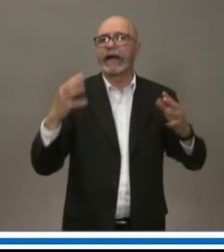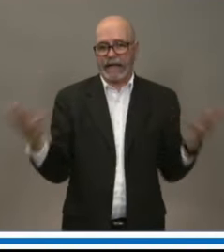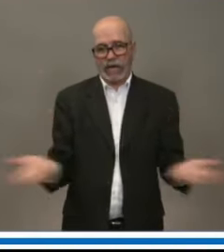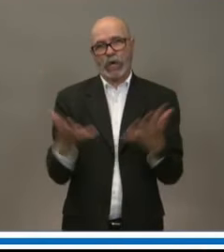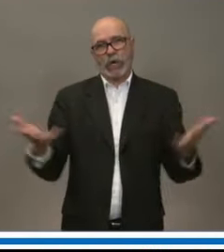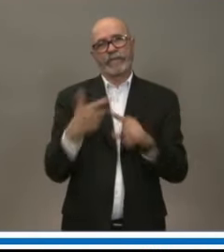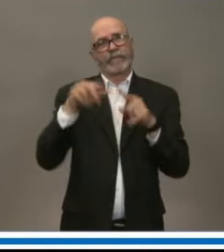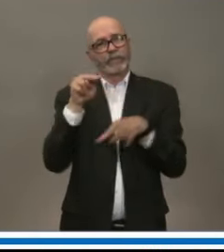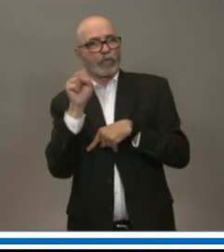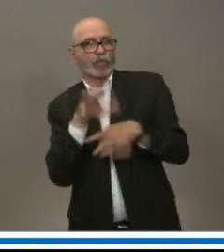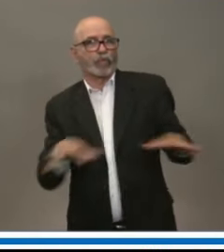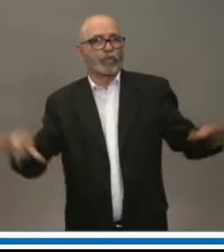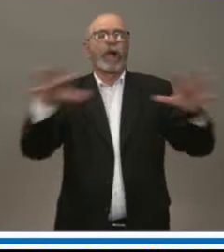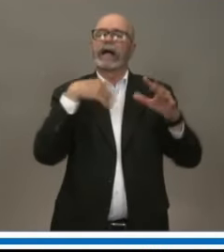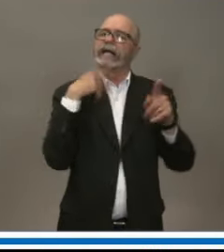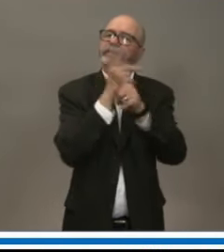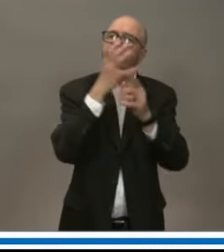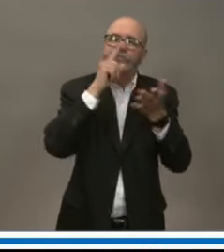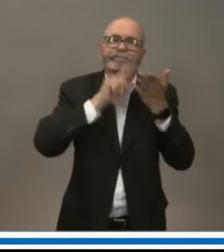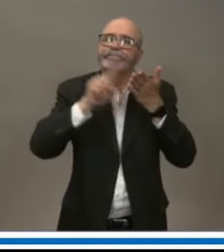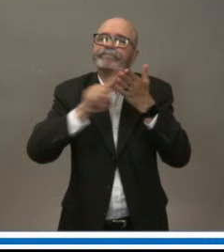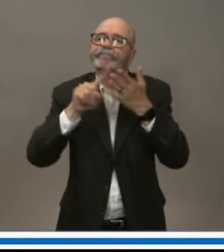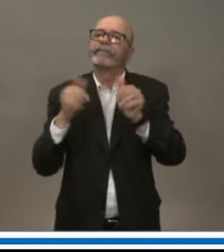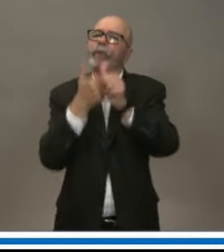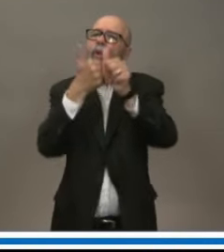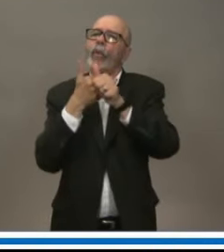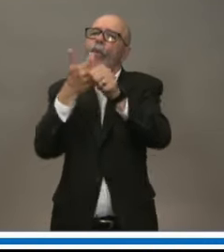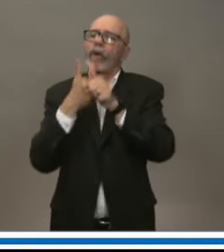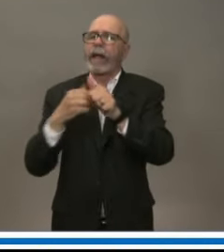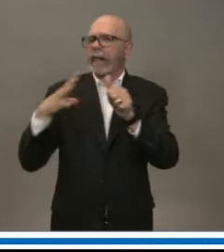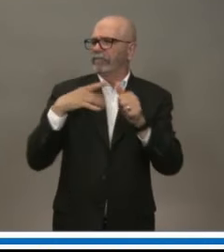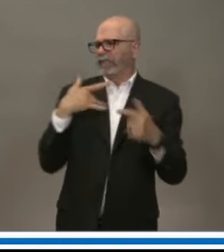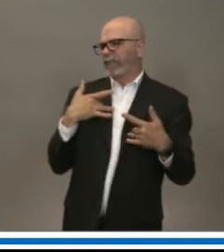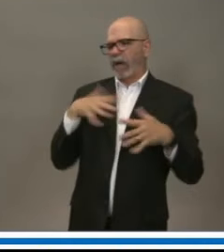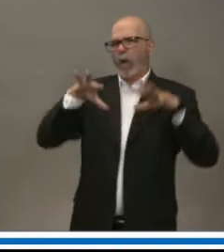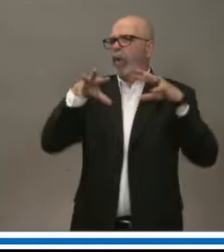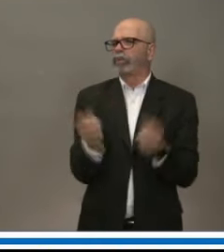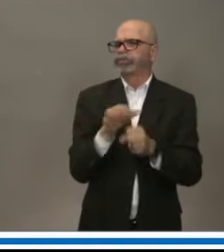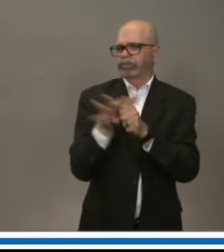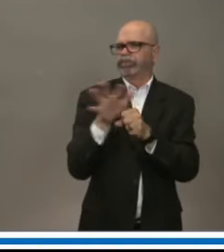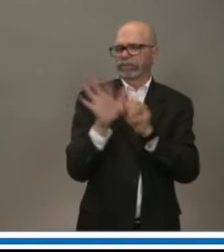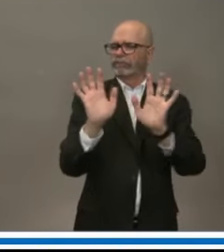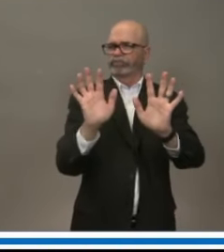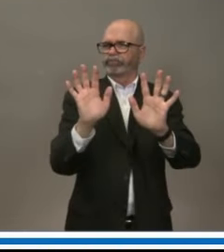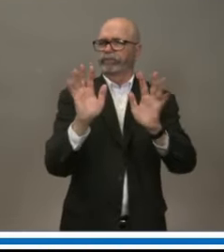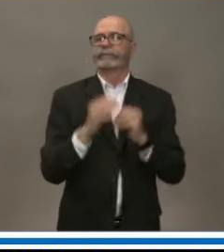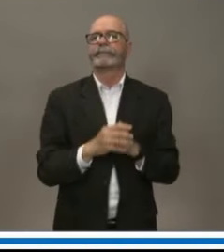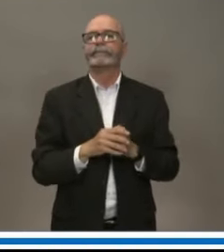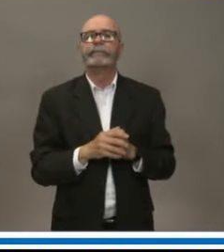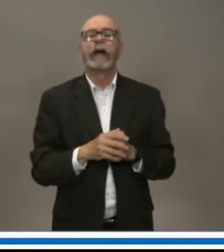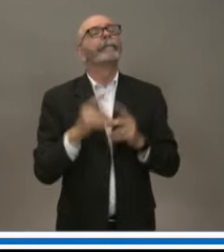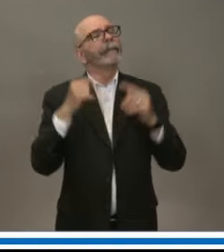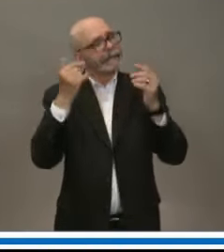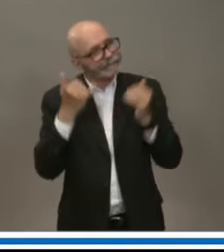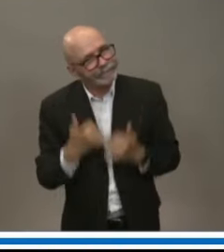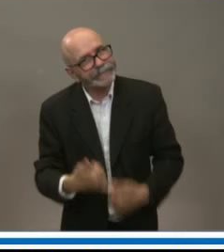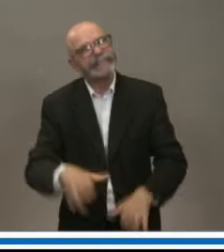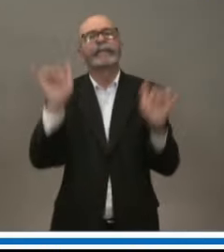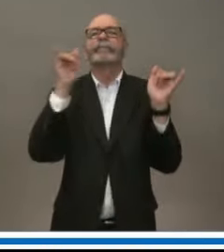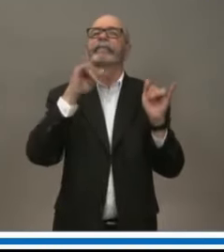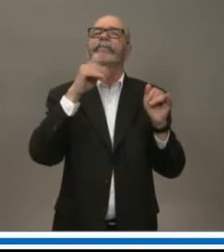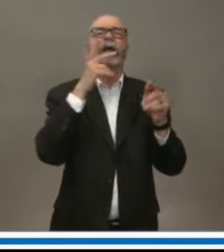So we're confident in our supply. And we've continued to make those investments when it comes